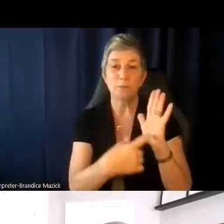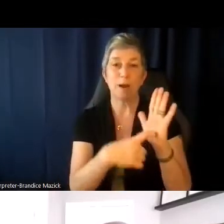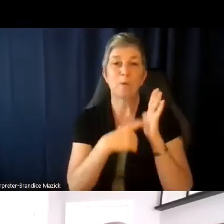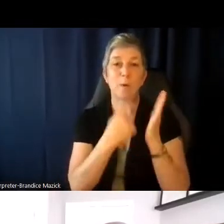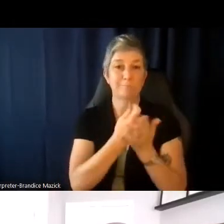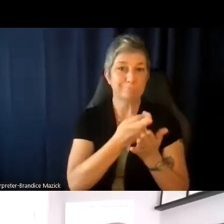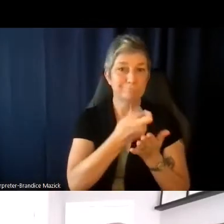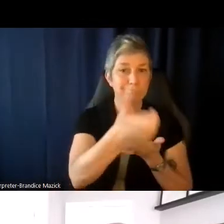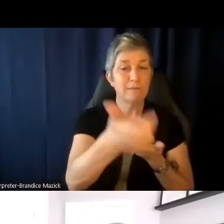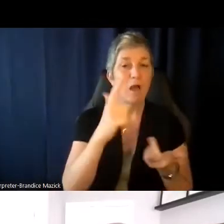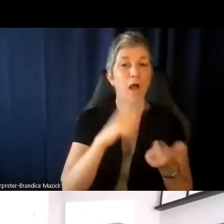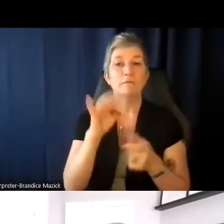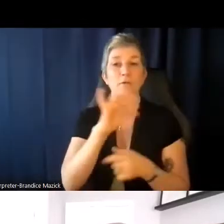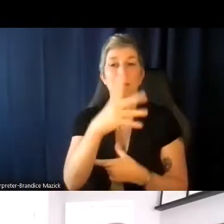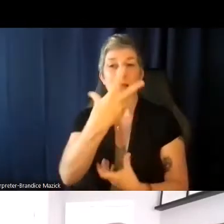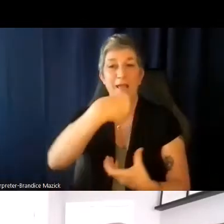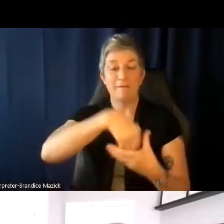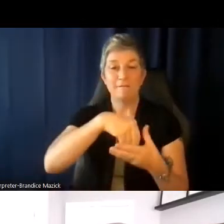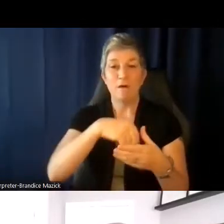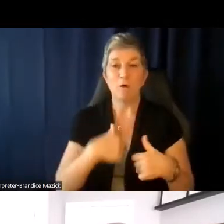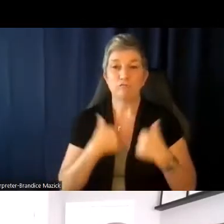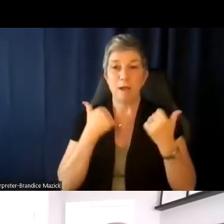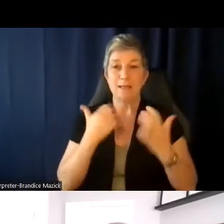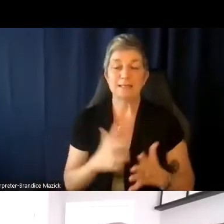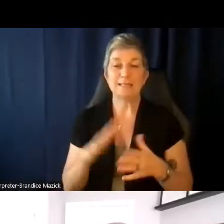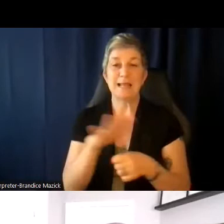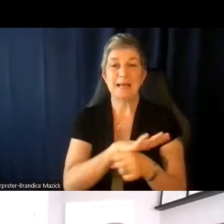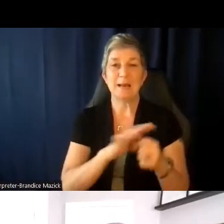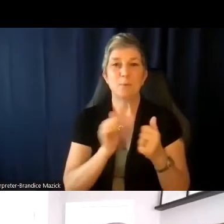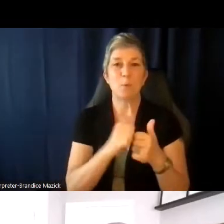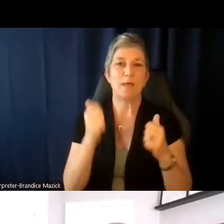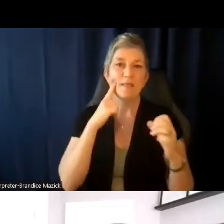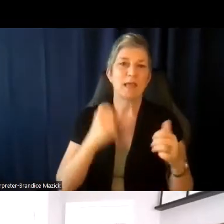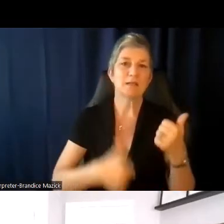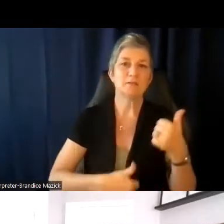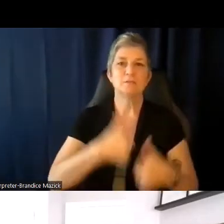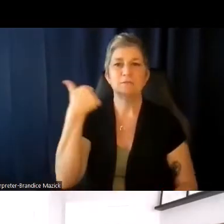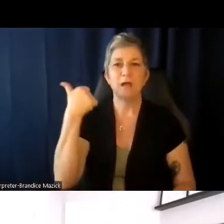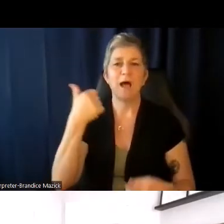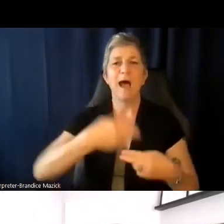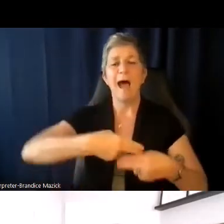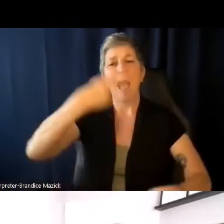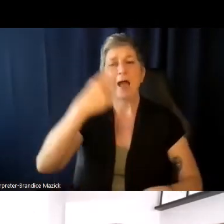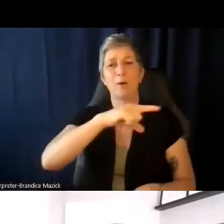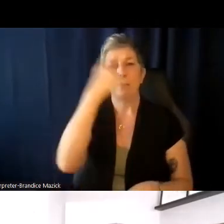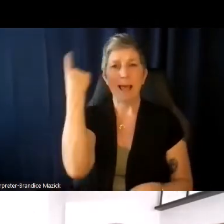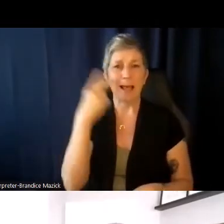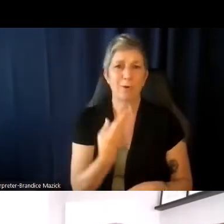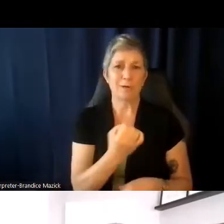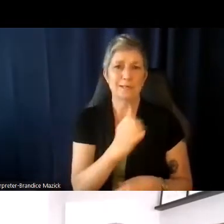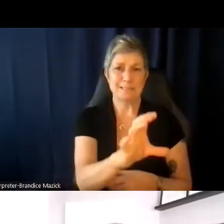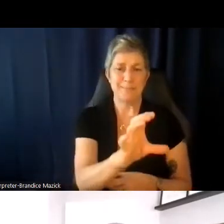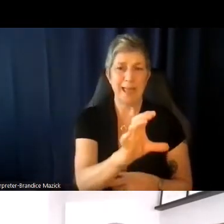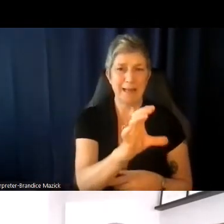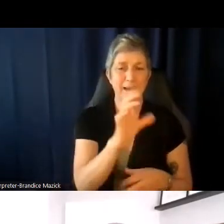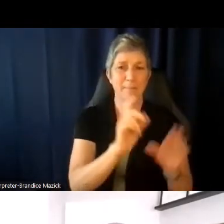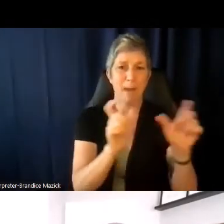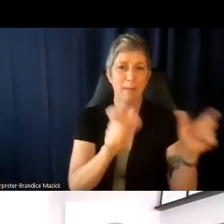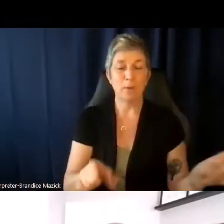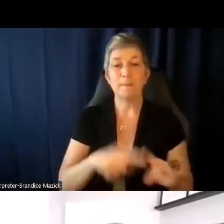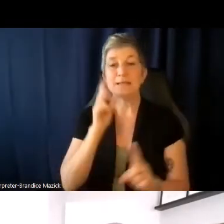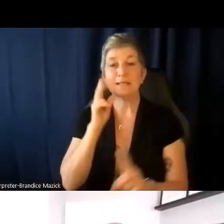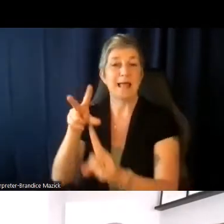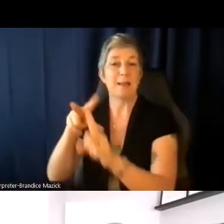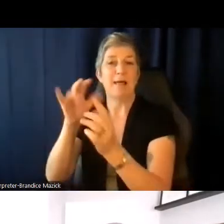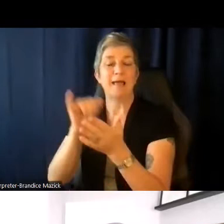involved residents in a neighborhood with a significant Black or Hispanic population, but does not apply the ordinance in neighborhoods that are